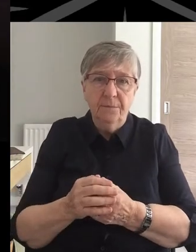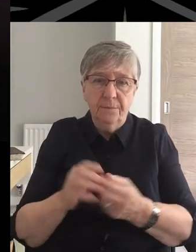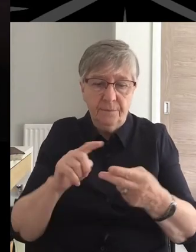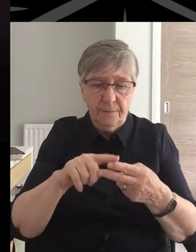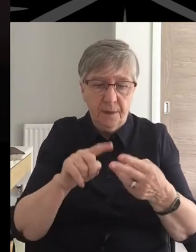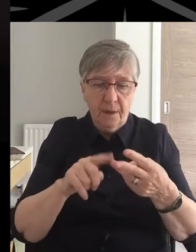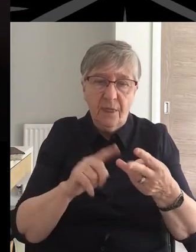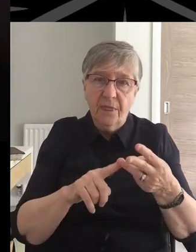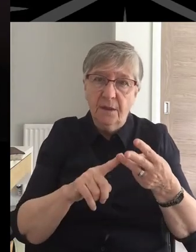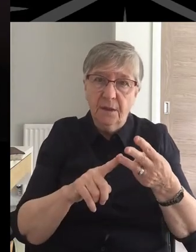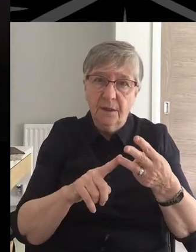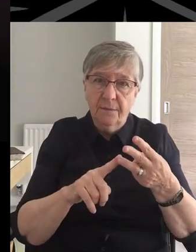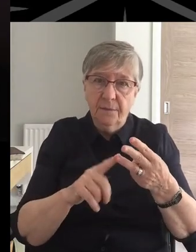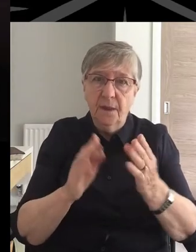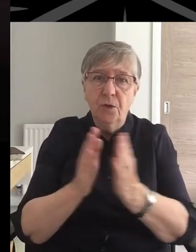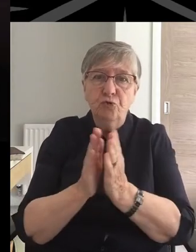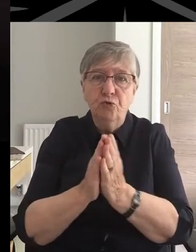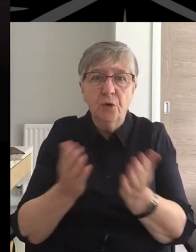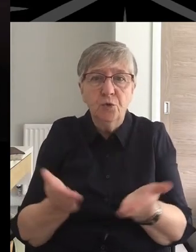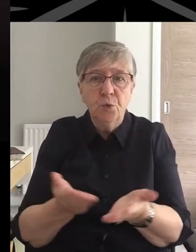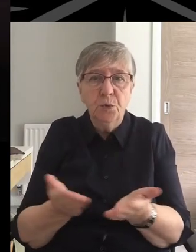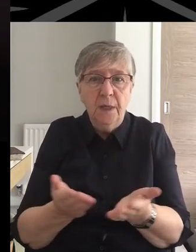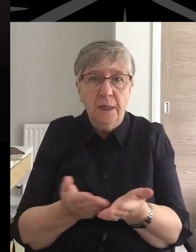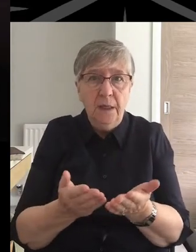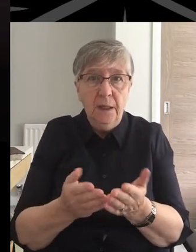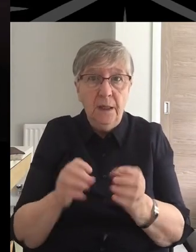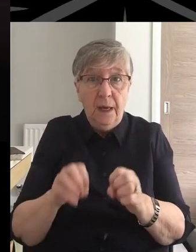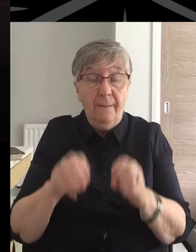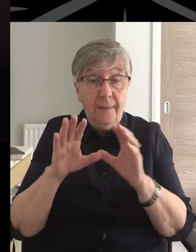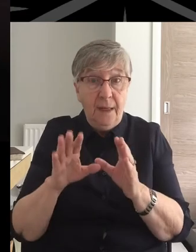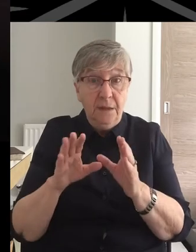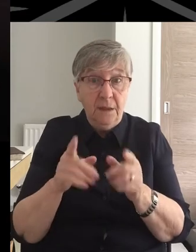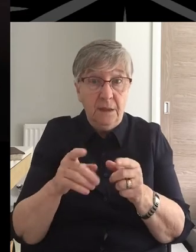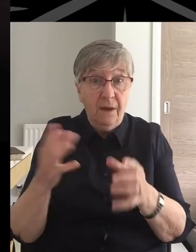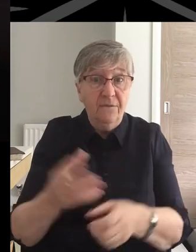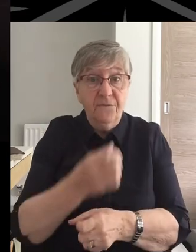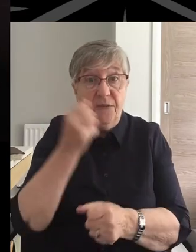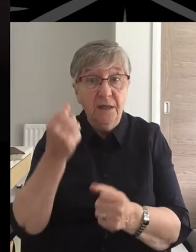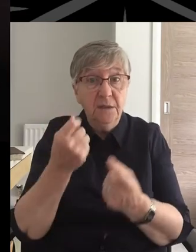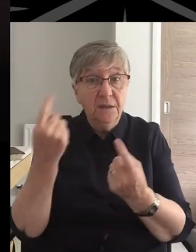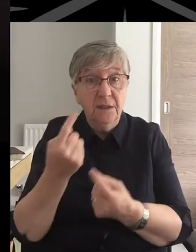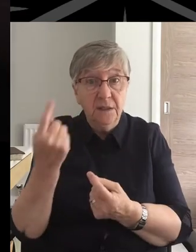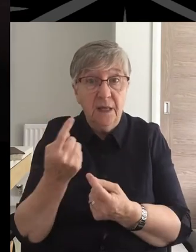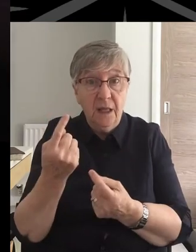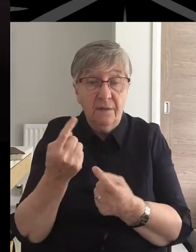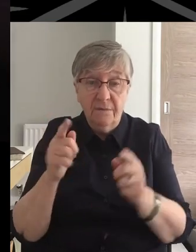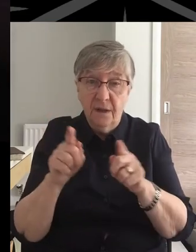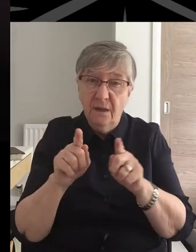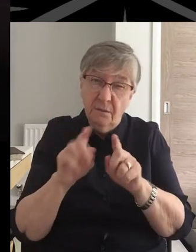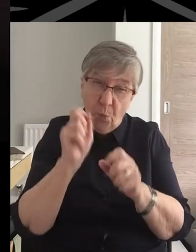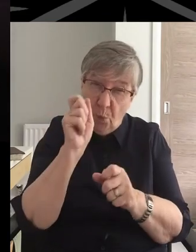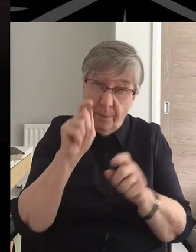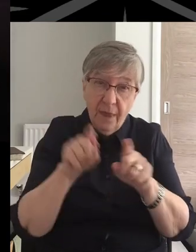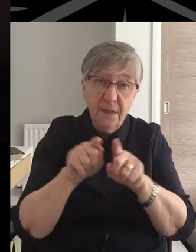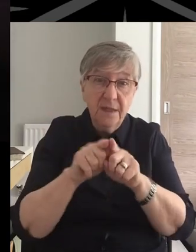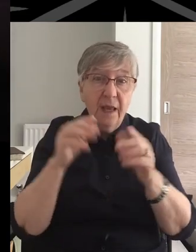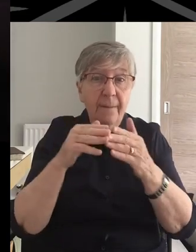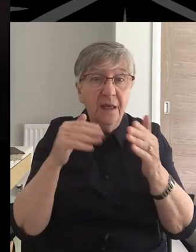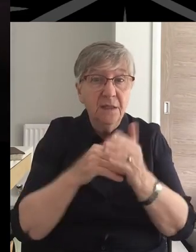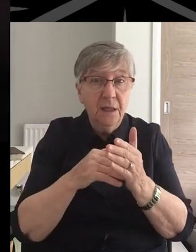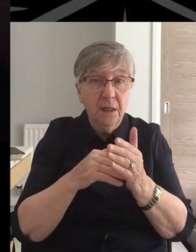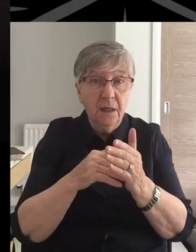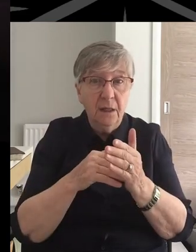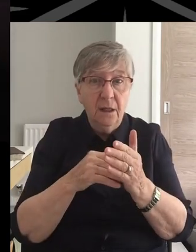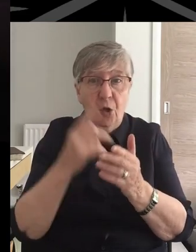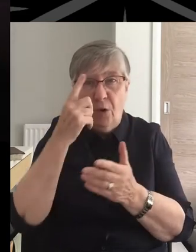Thirdly, the church today, amazingly enough, finds itself in a similar position to Ezekiel. Oh yeah,